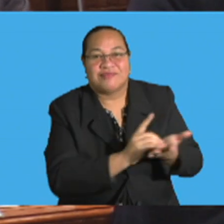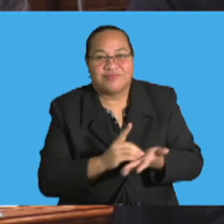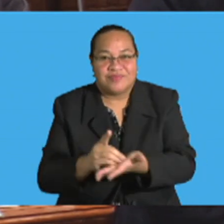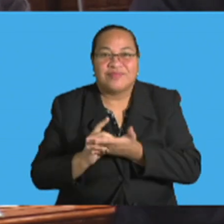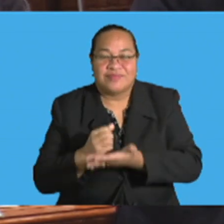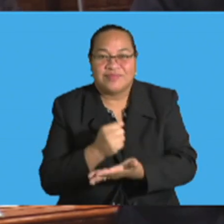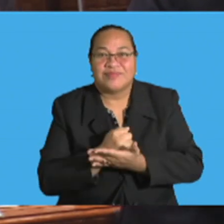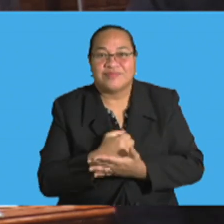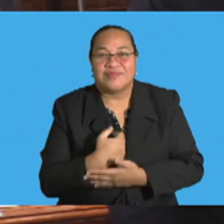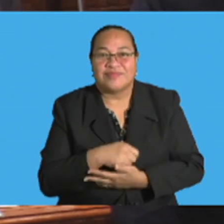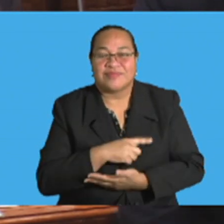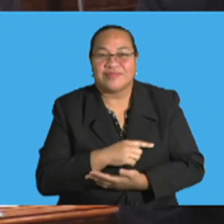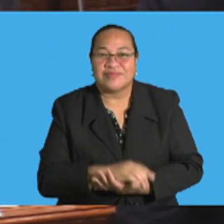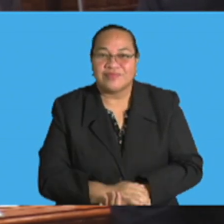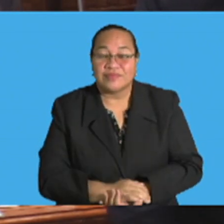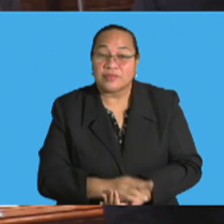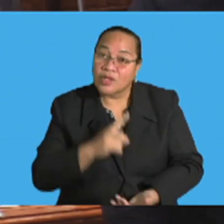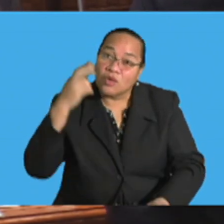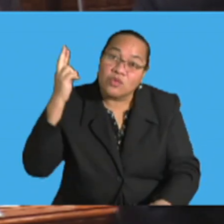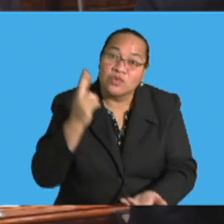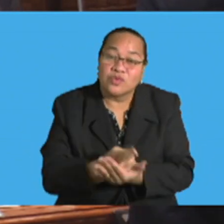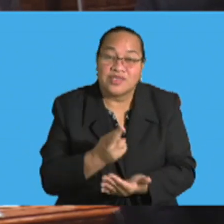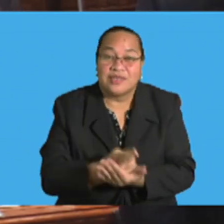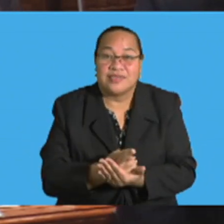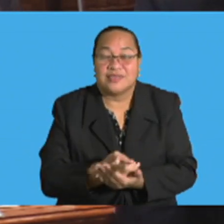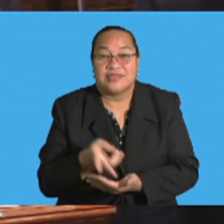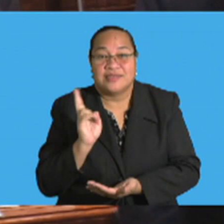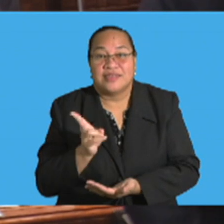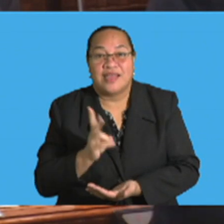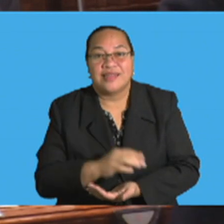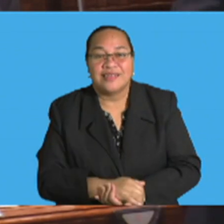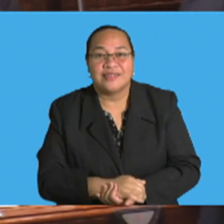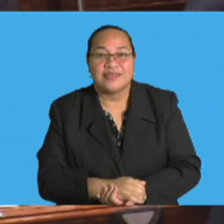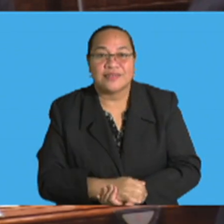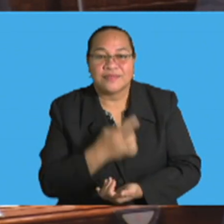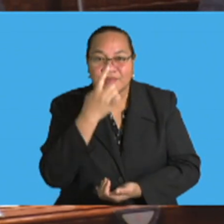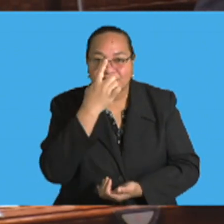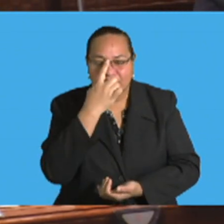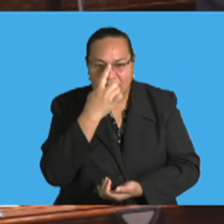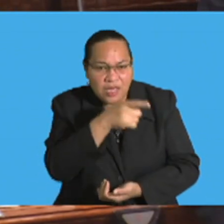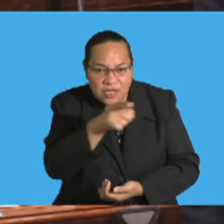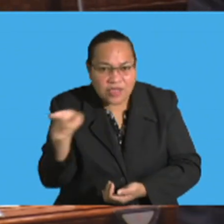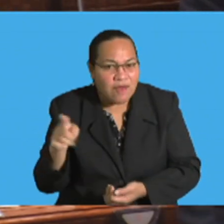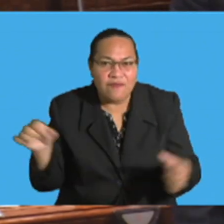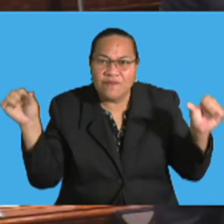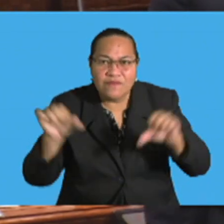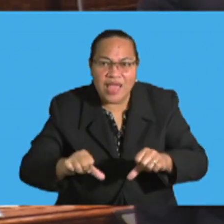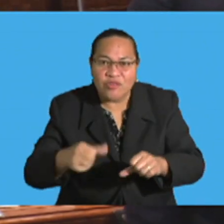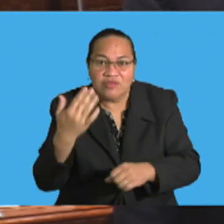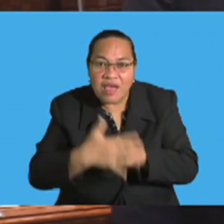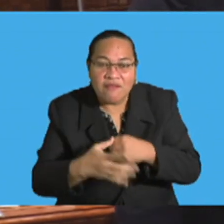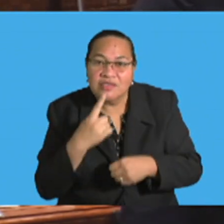sir. The reality is, again, they also fail to